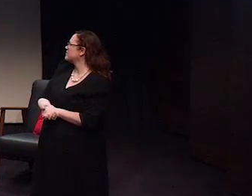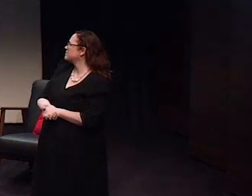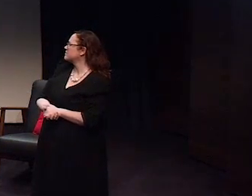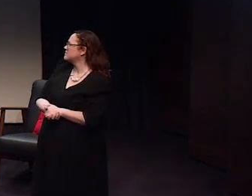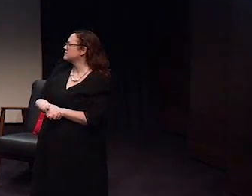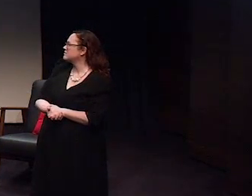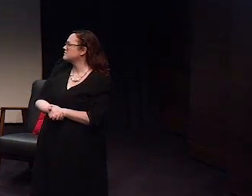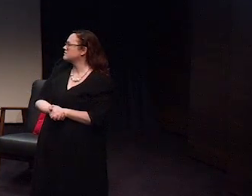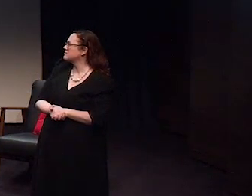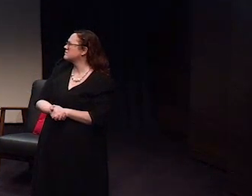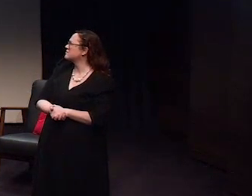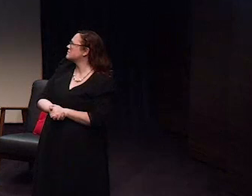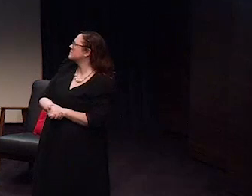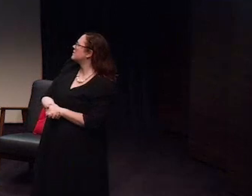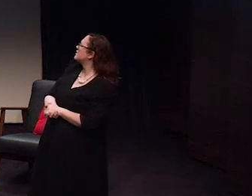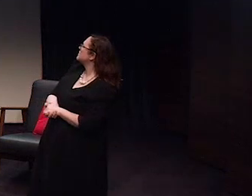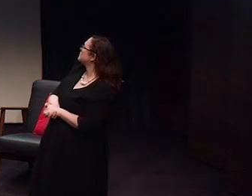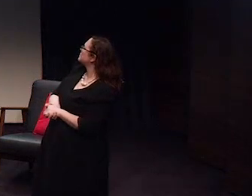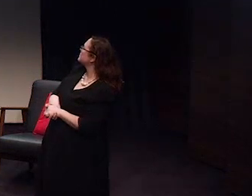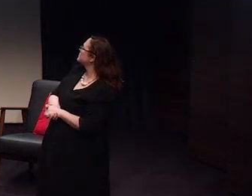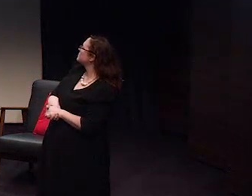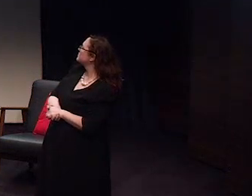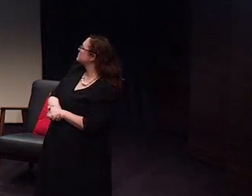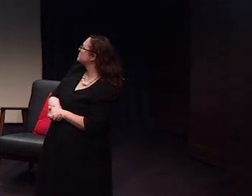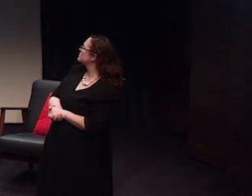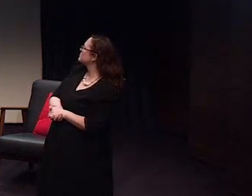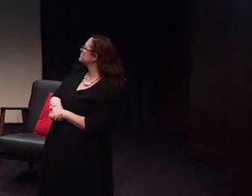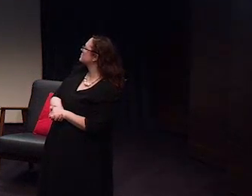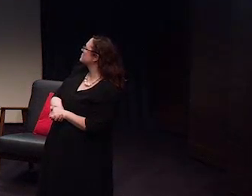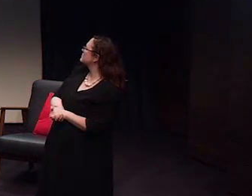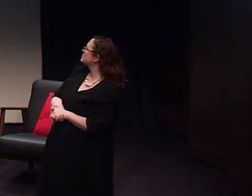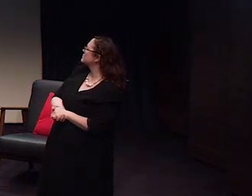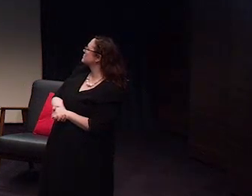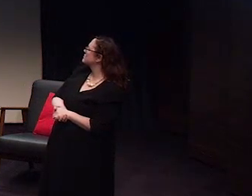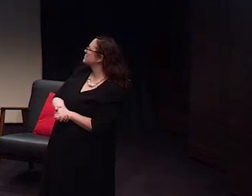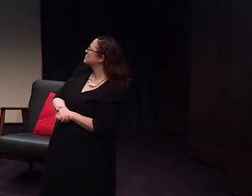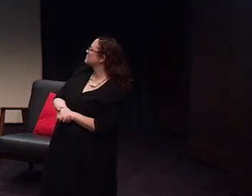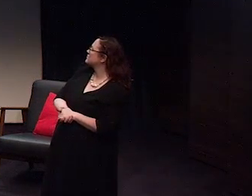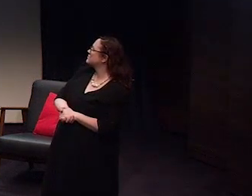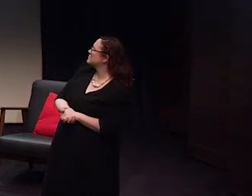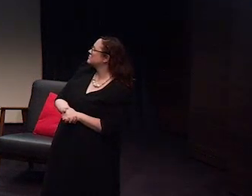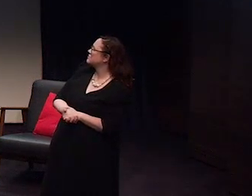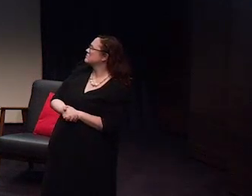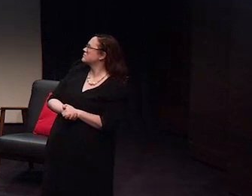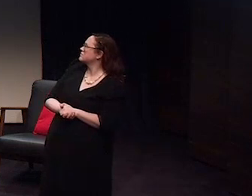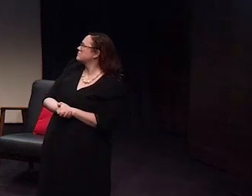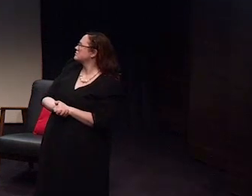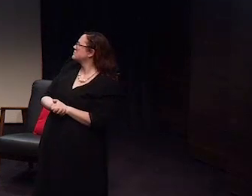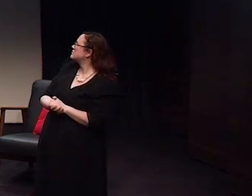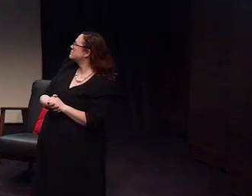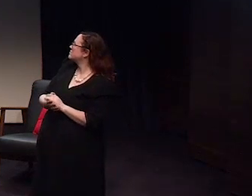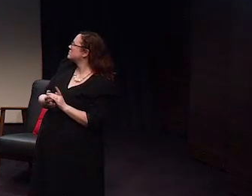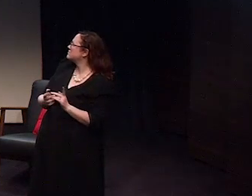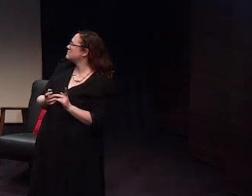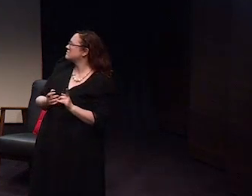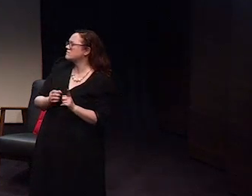Emergency medical communication centers, such as ours, have special features compared to other public safety answering points, so as